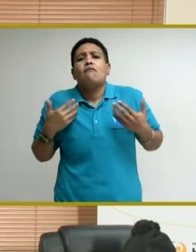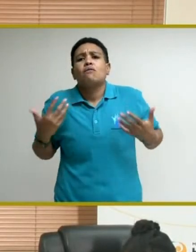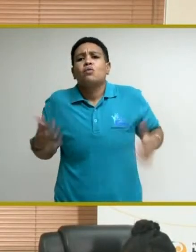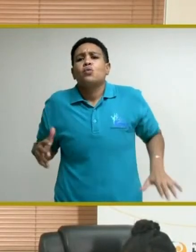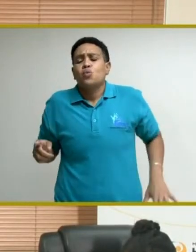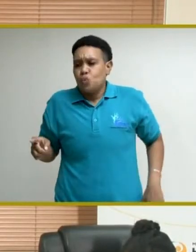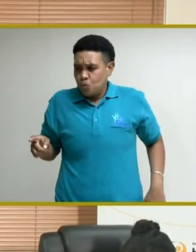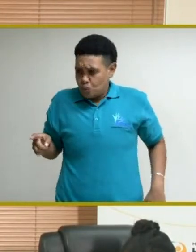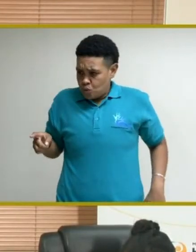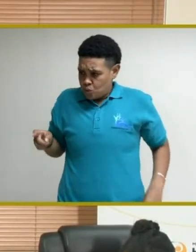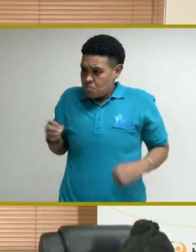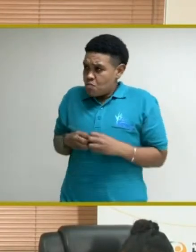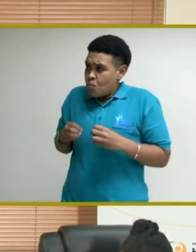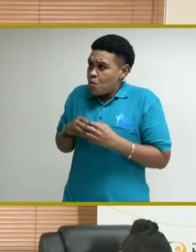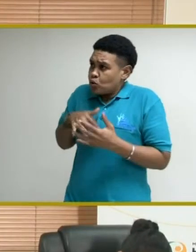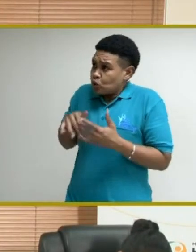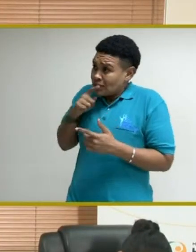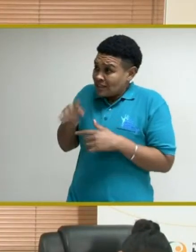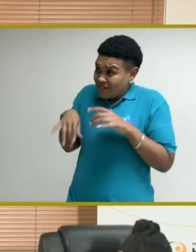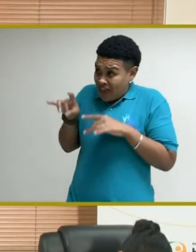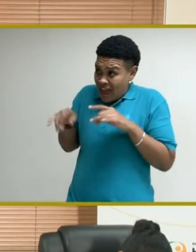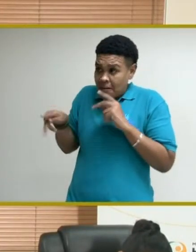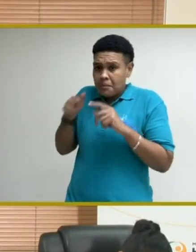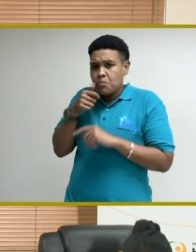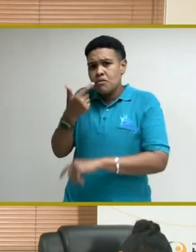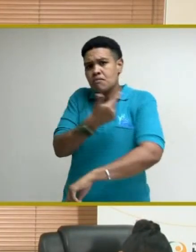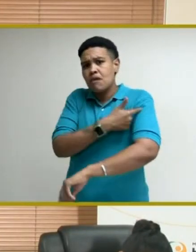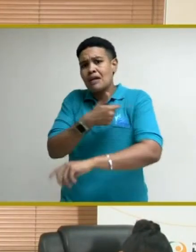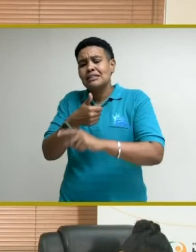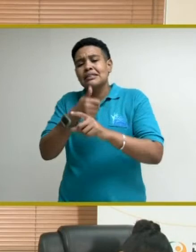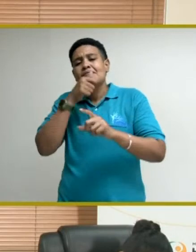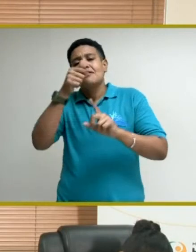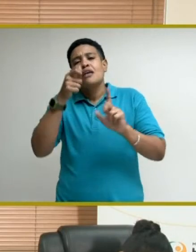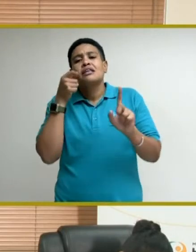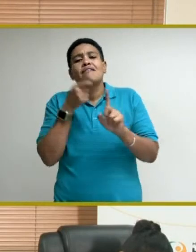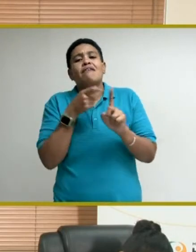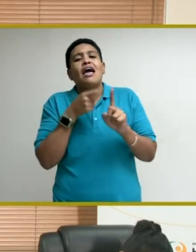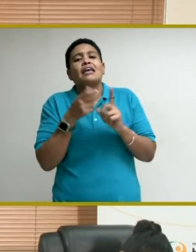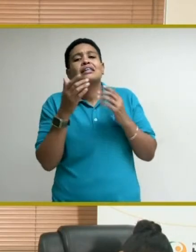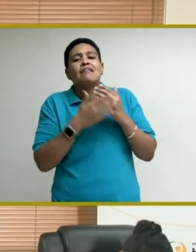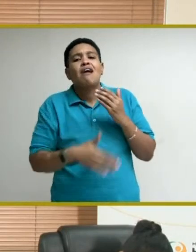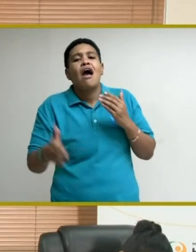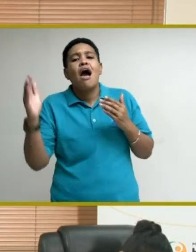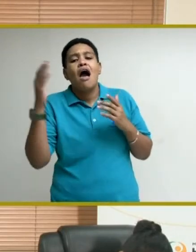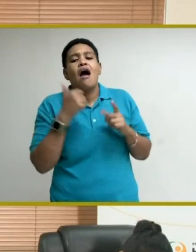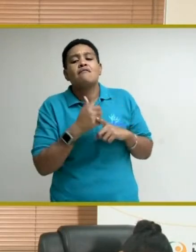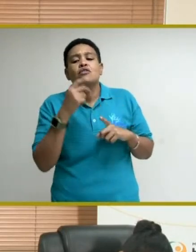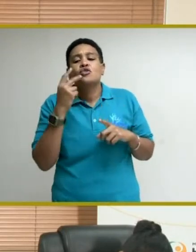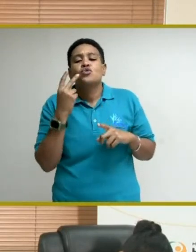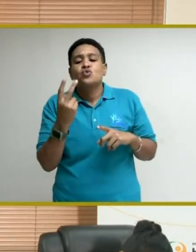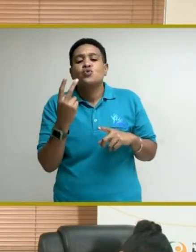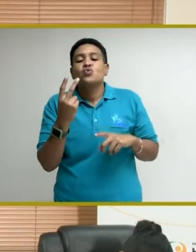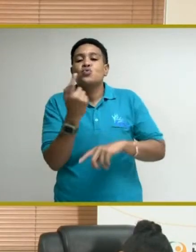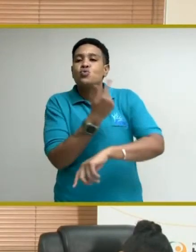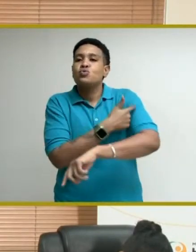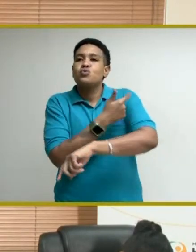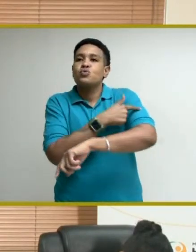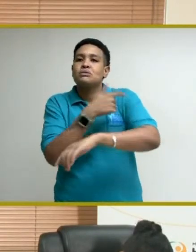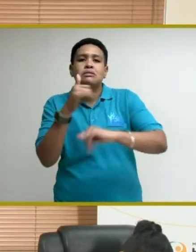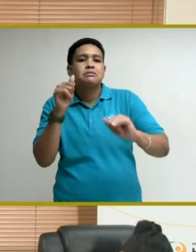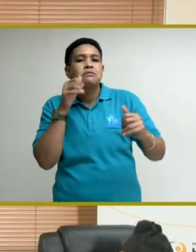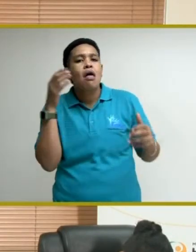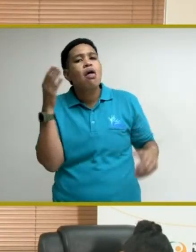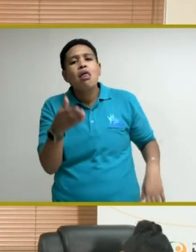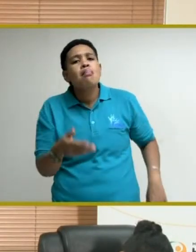showing that the COVID-19 vaccine is not as effective even after 2 doses in 2-dose vaccines, and after